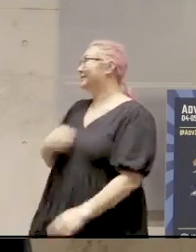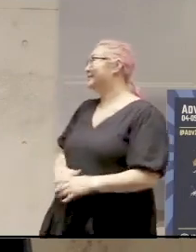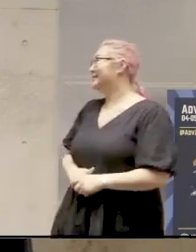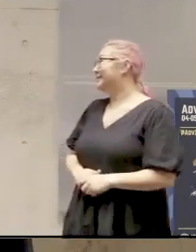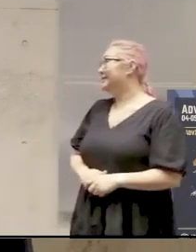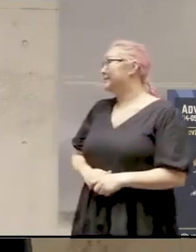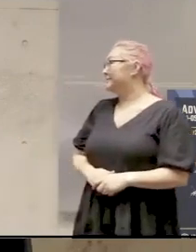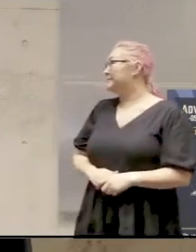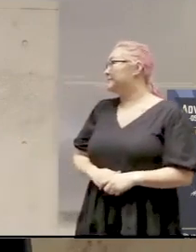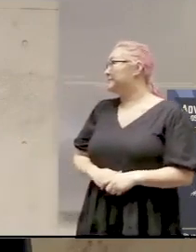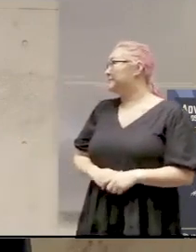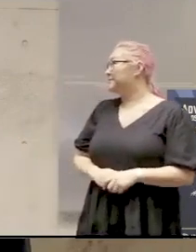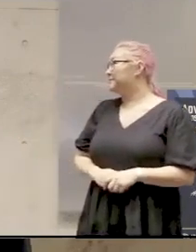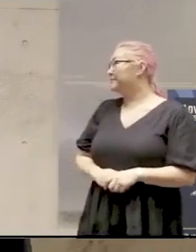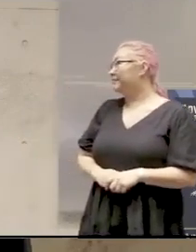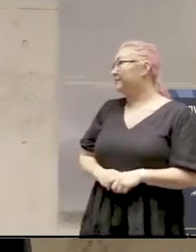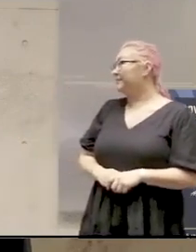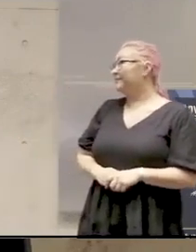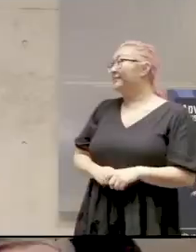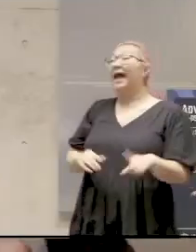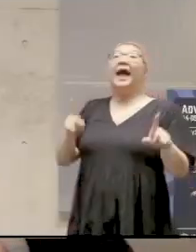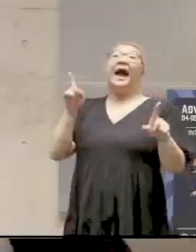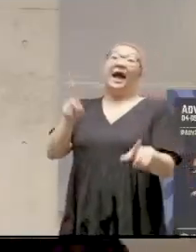After storming this. The worst.